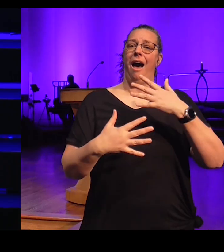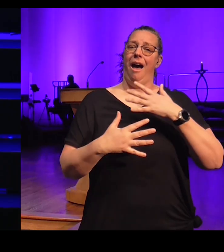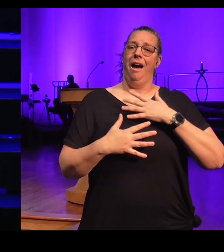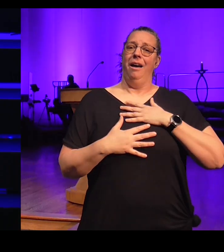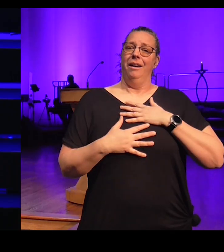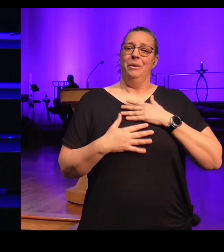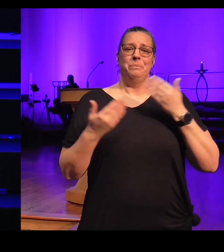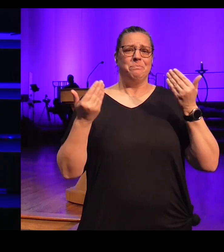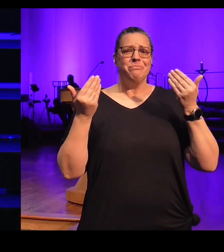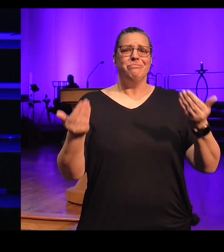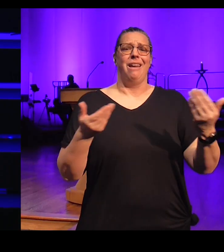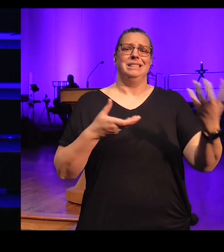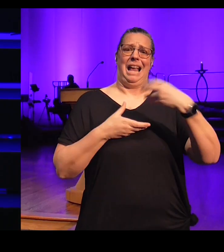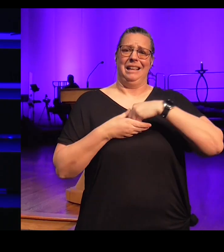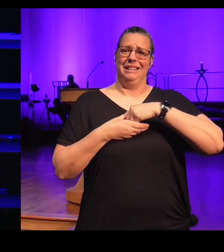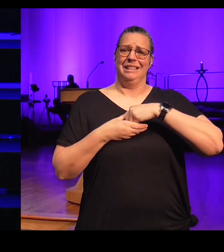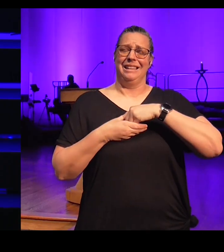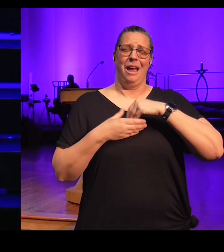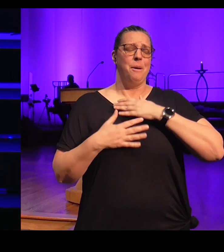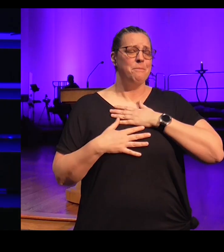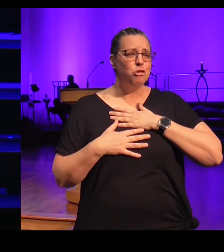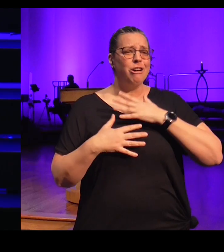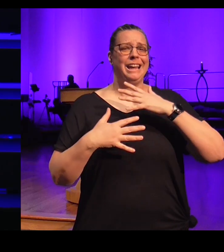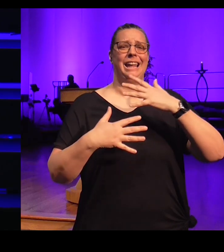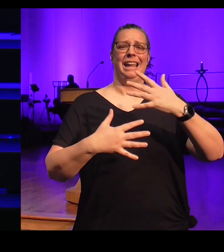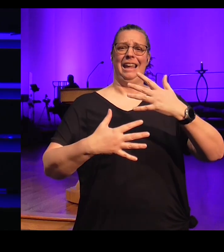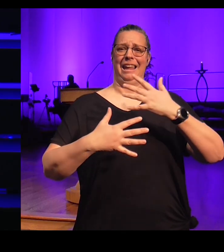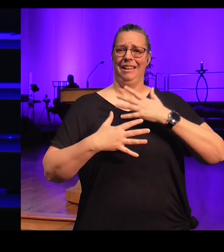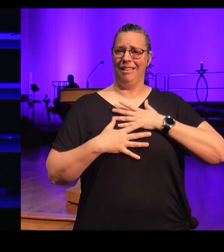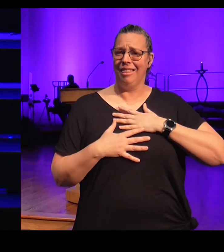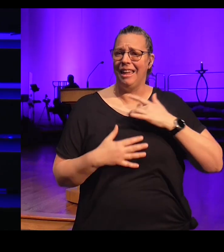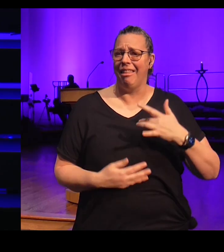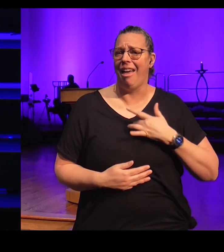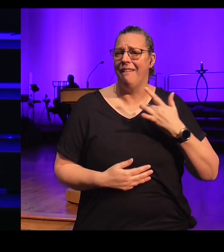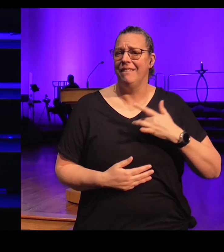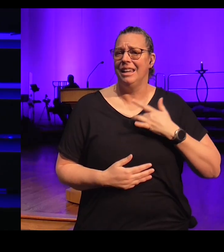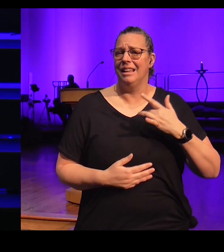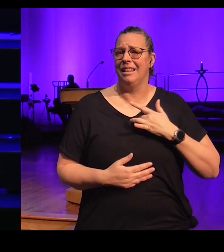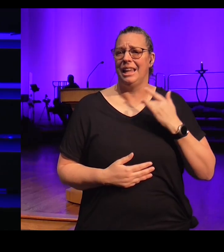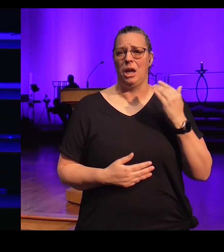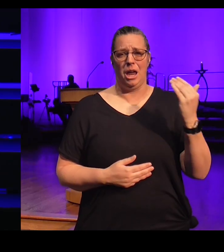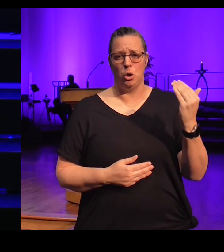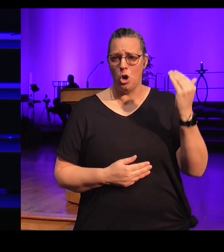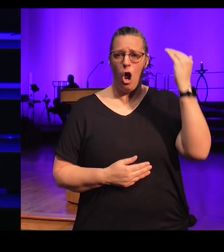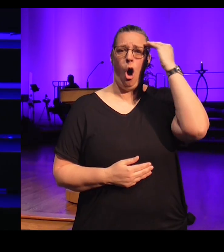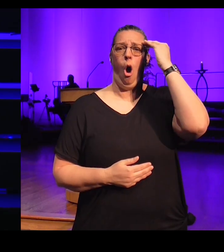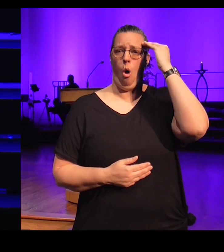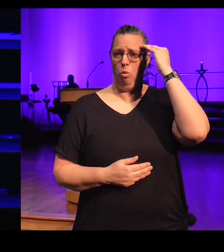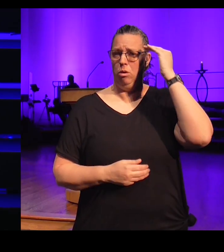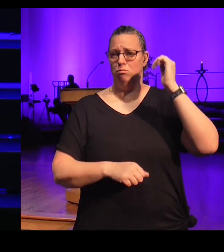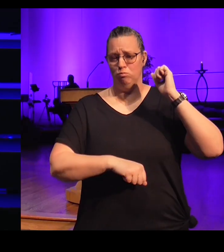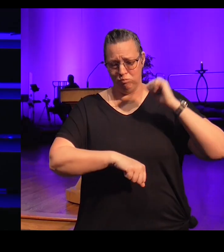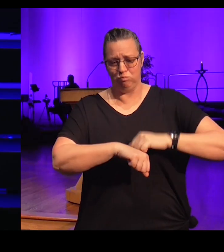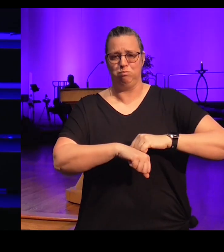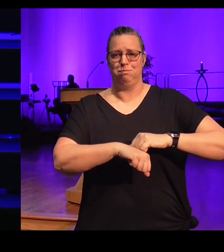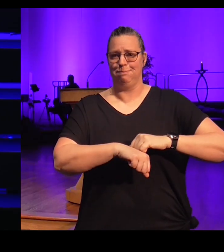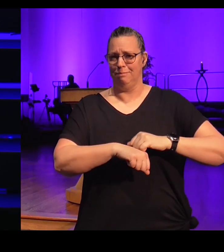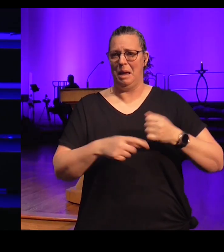Take that in. Just breathe it in and know it in your own